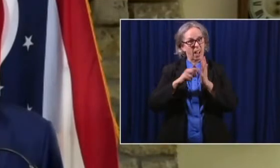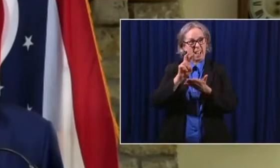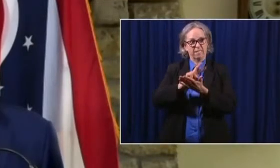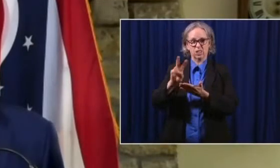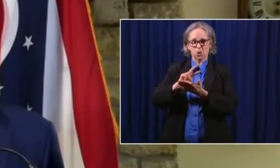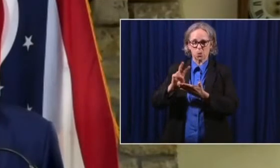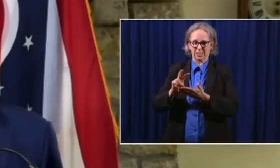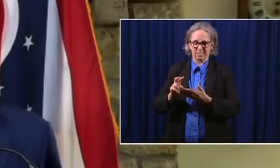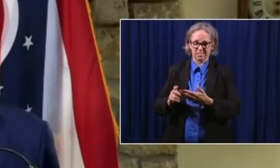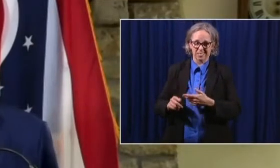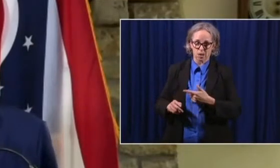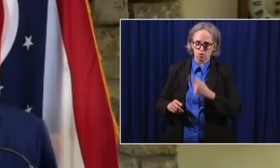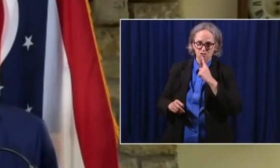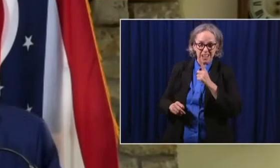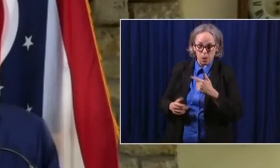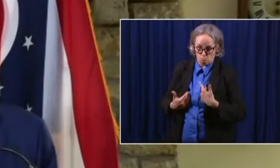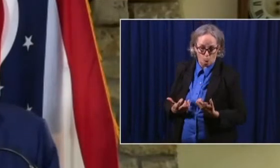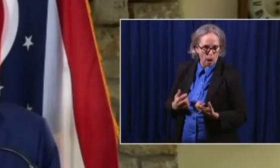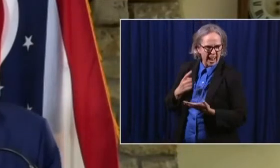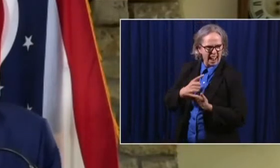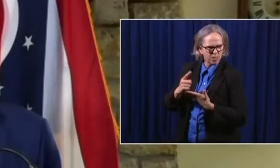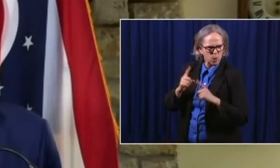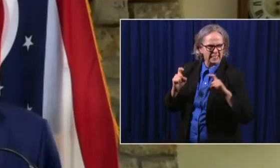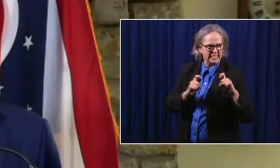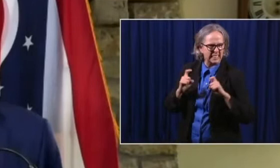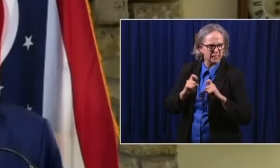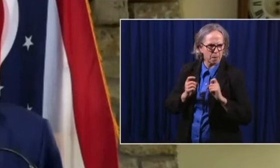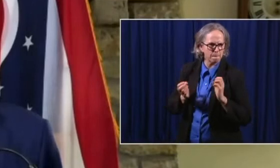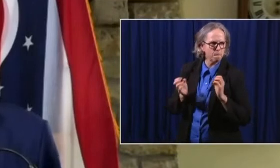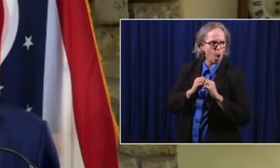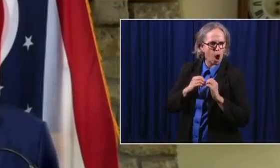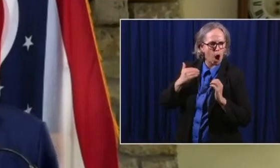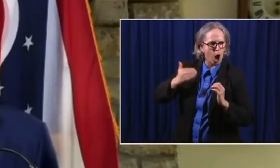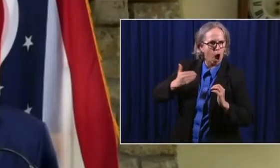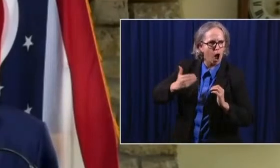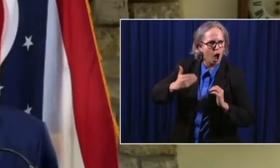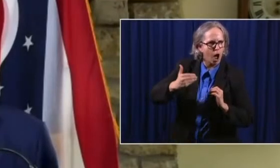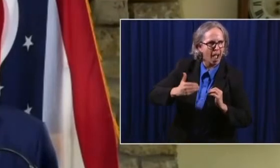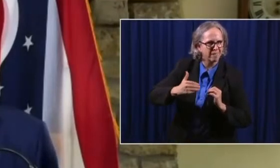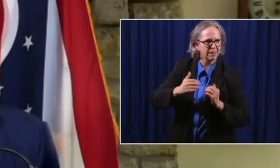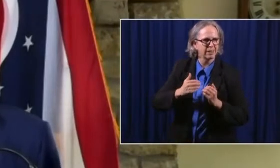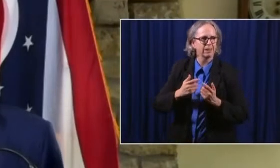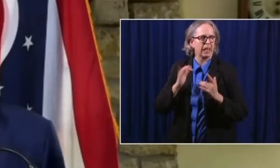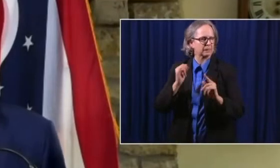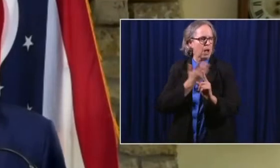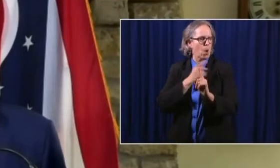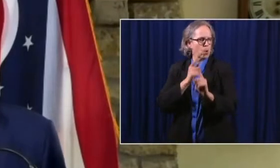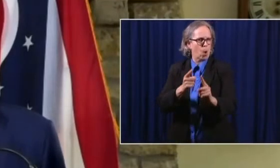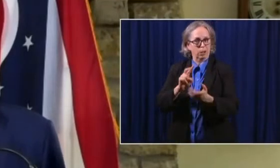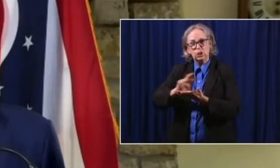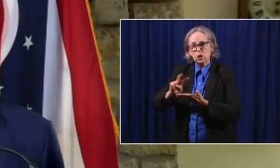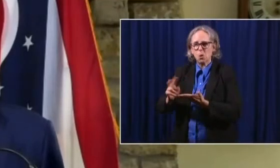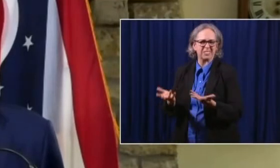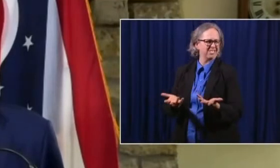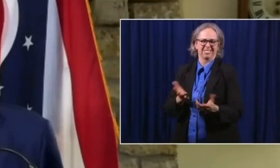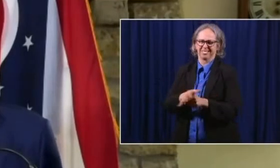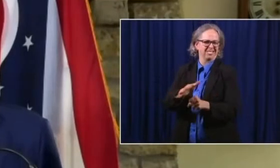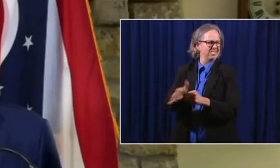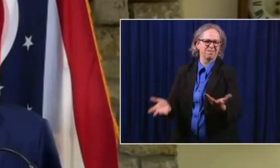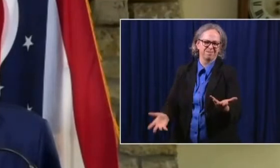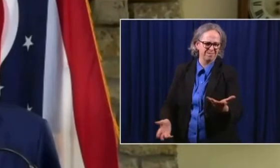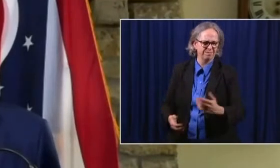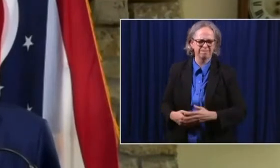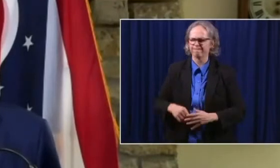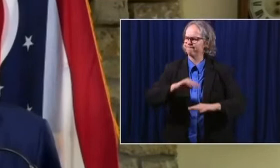we have the ability, we're going to take it down even lower than that. So that's where we're going. We're not happy where we